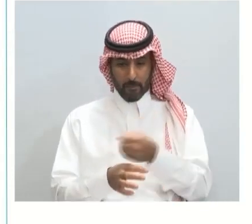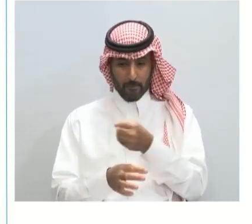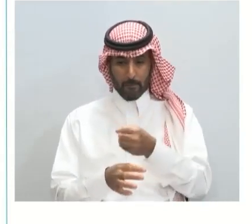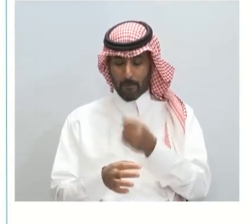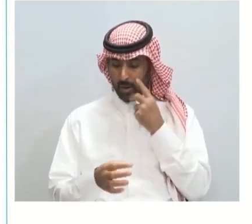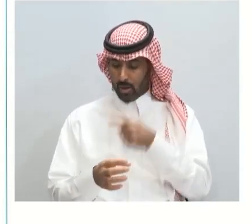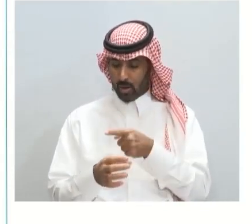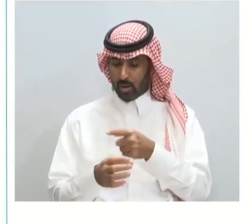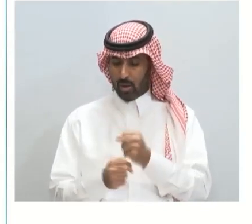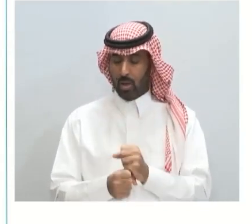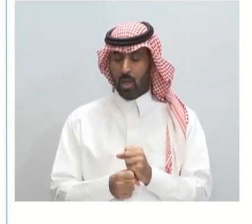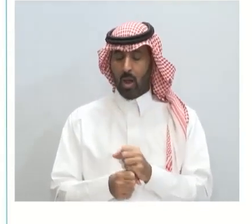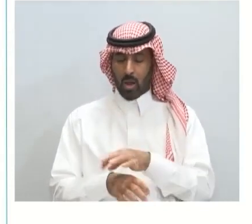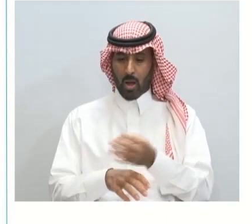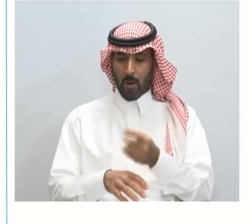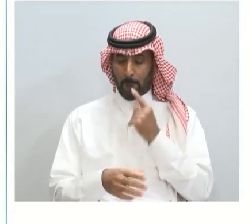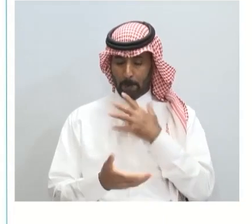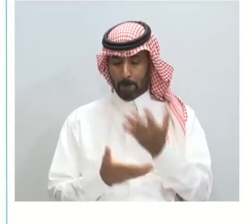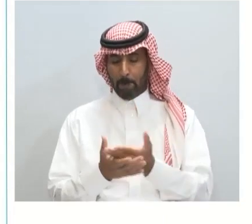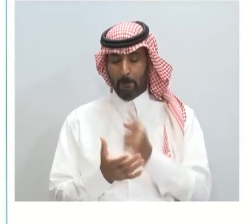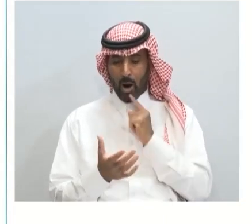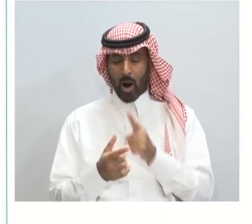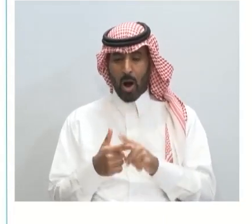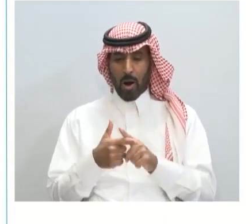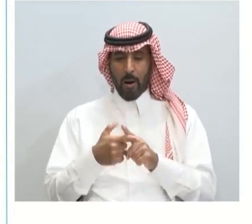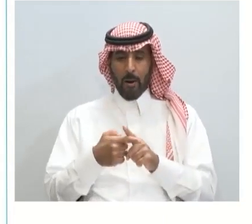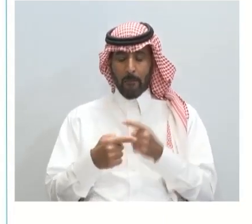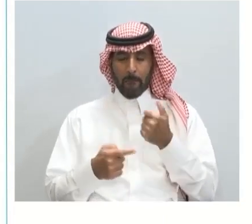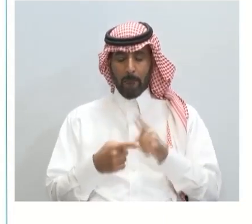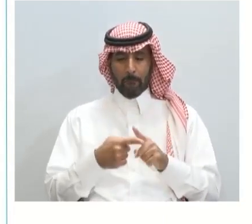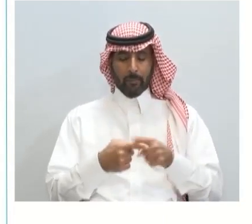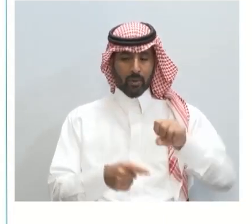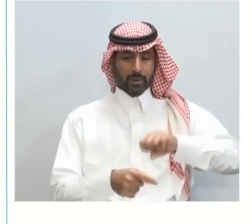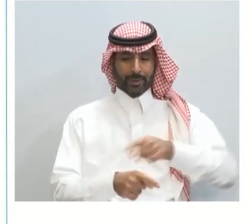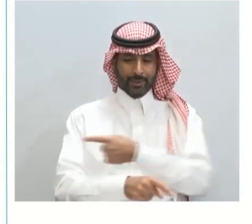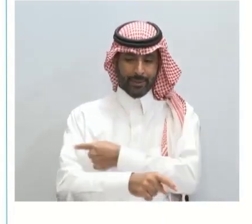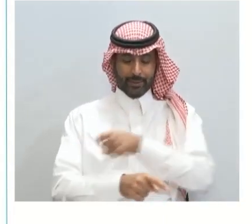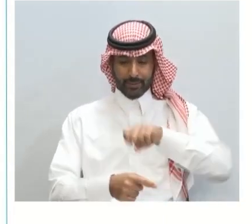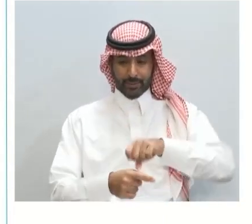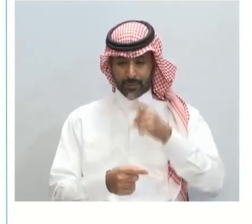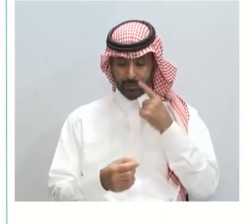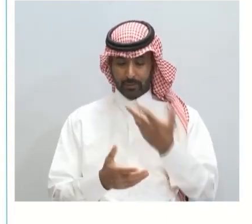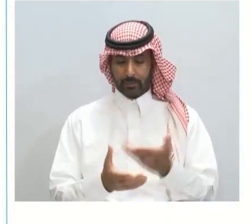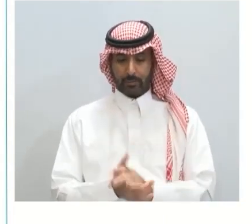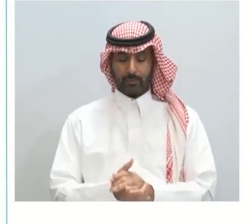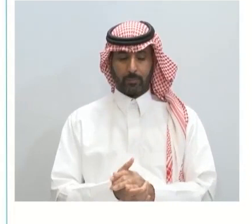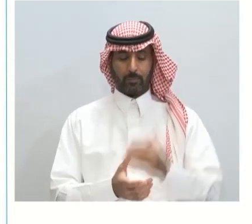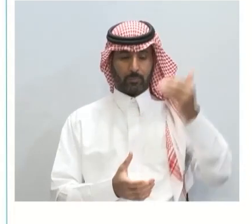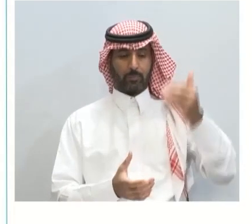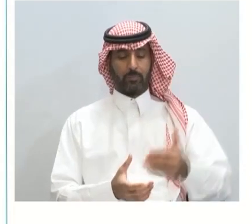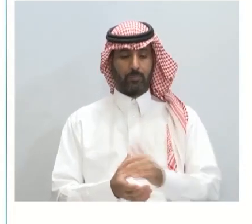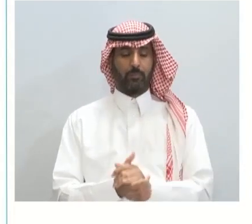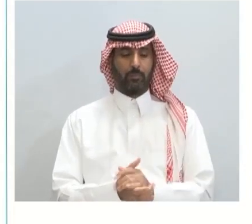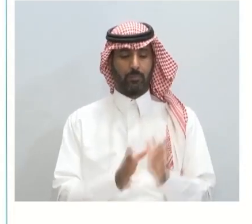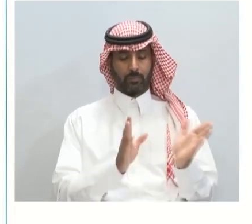and untreatable disorders. A positive test generally brings great relief to the test